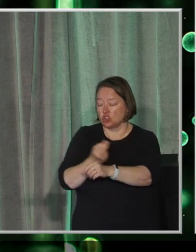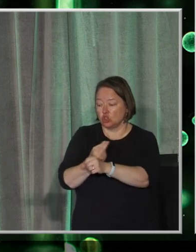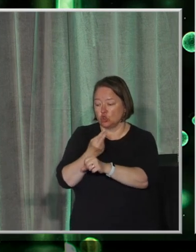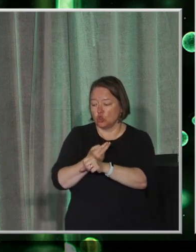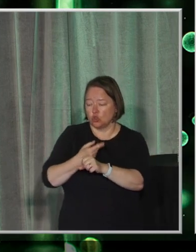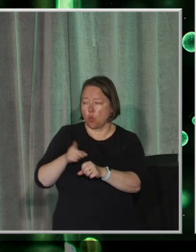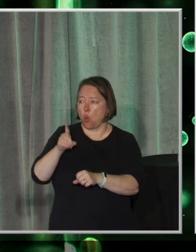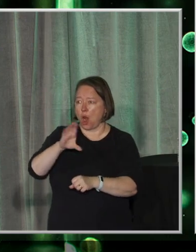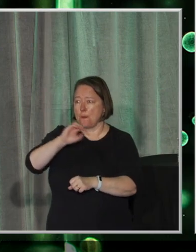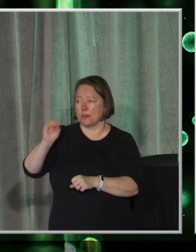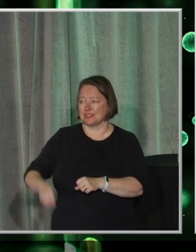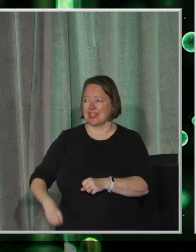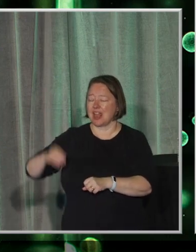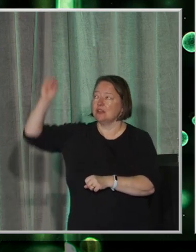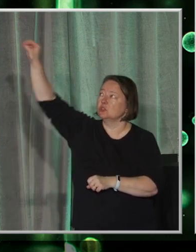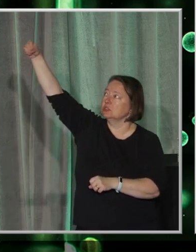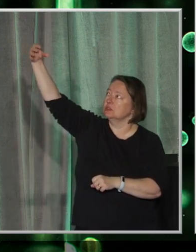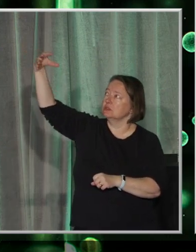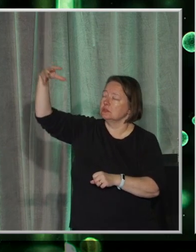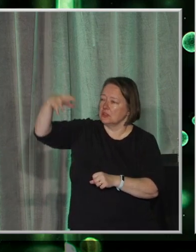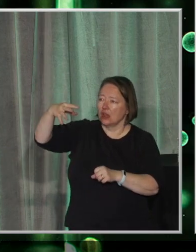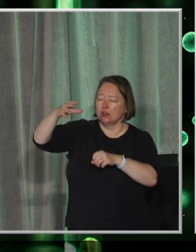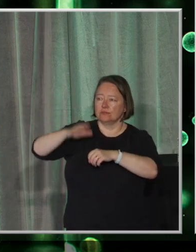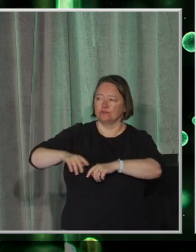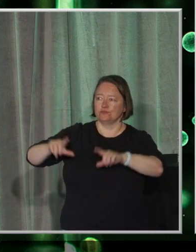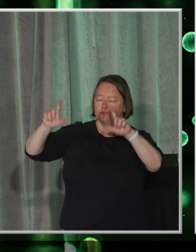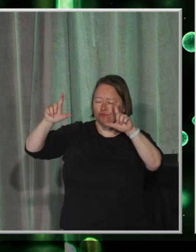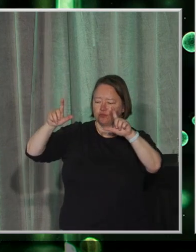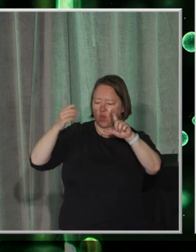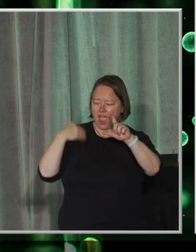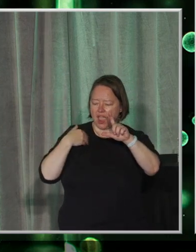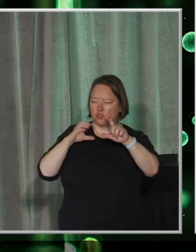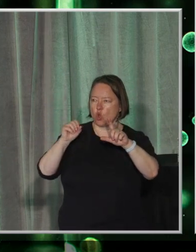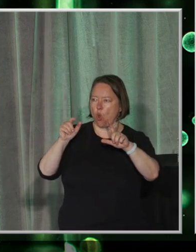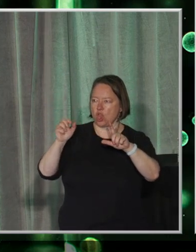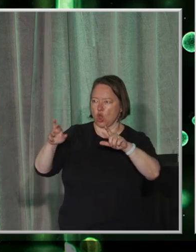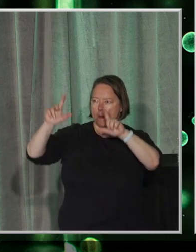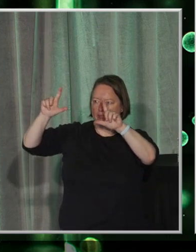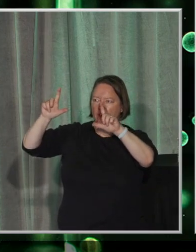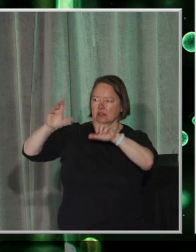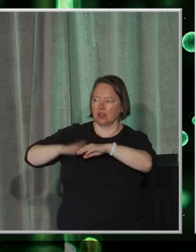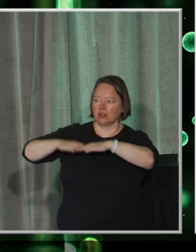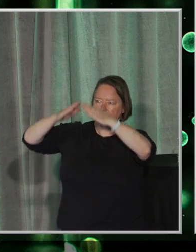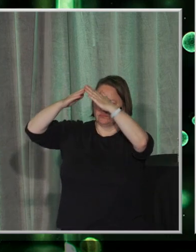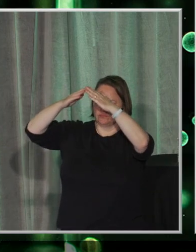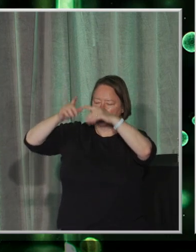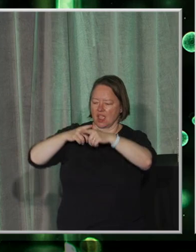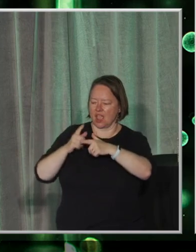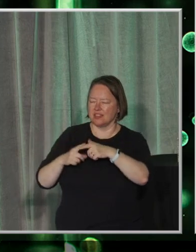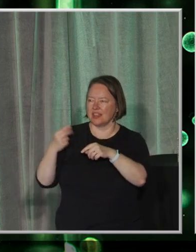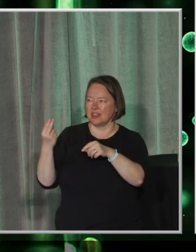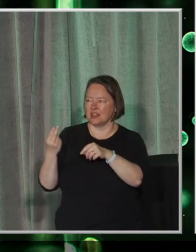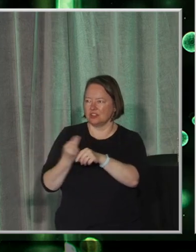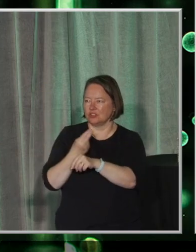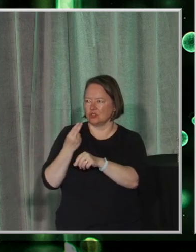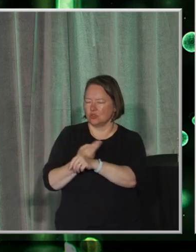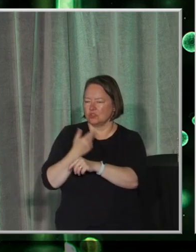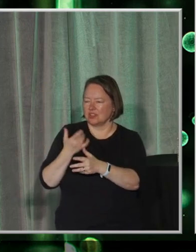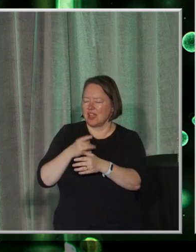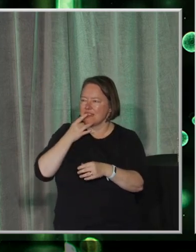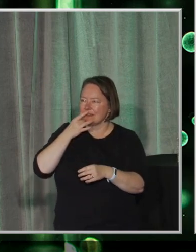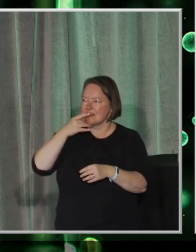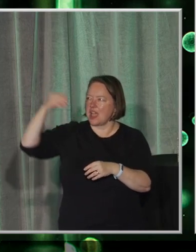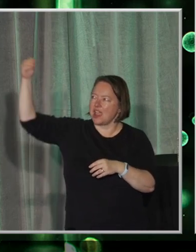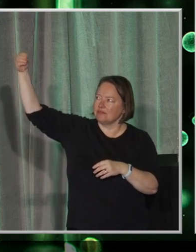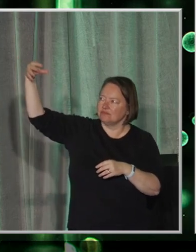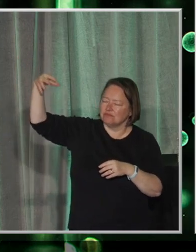using 100% solar energy, whereby this means we'll be having solar panels. With key energy use areas such as lighting of our